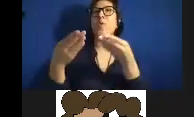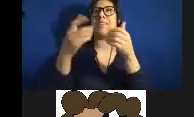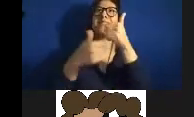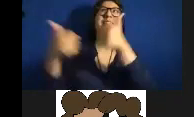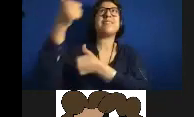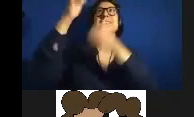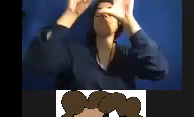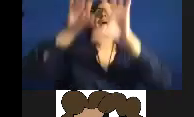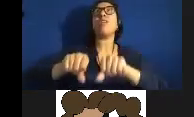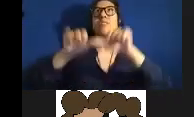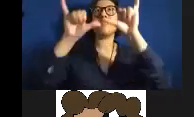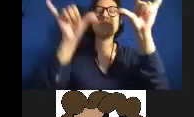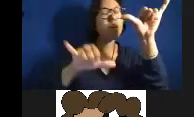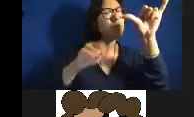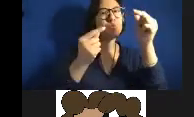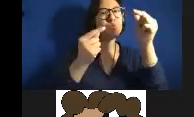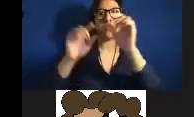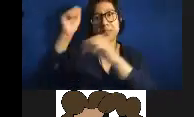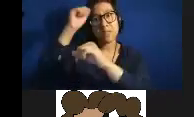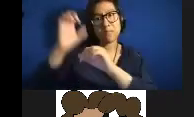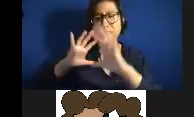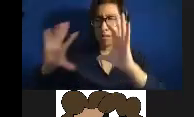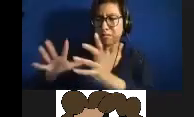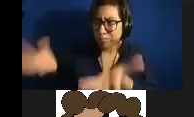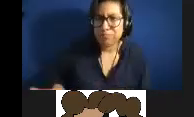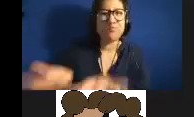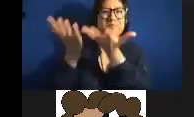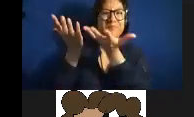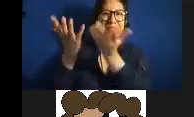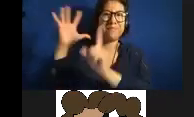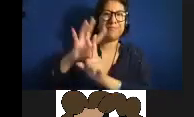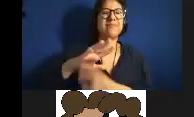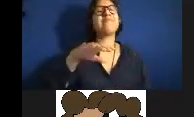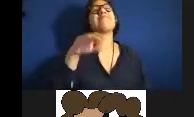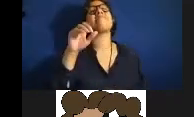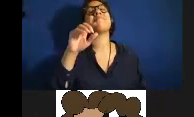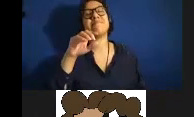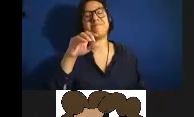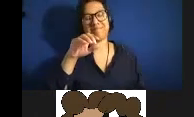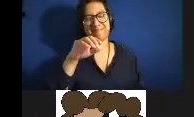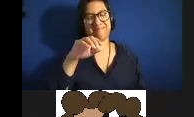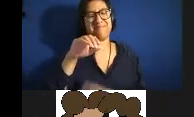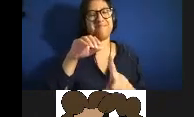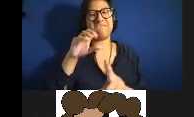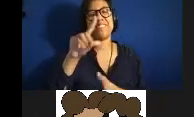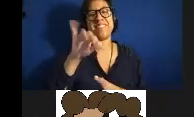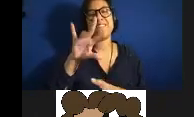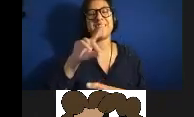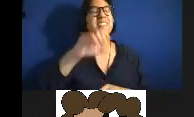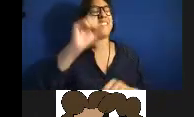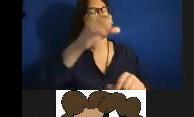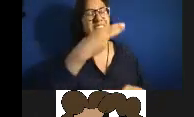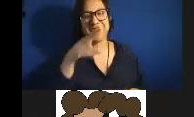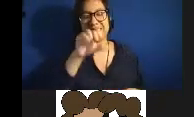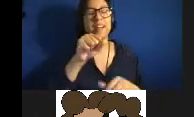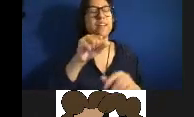also build them up. Yes, yes, all of that. Hell yeah, yes. Johnny, last question: what gives you